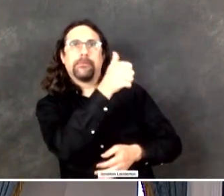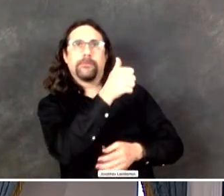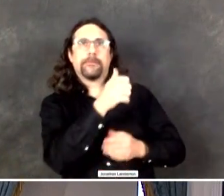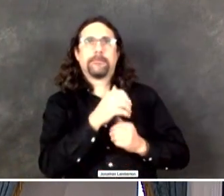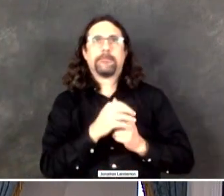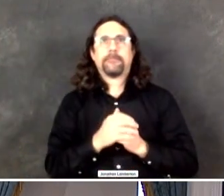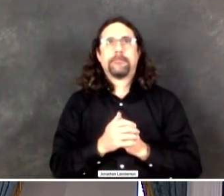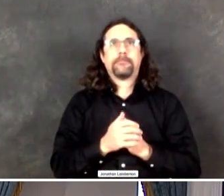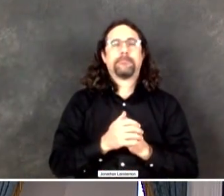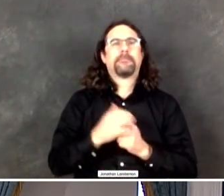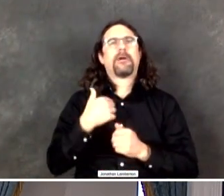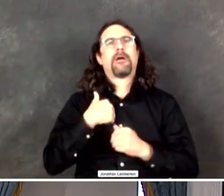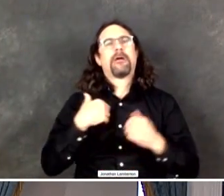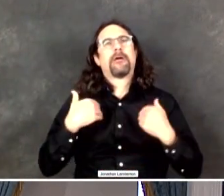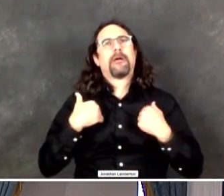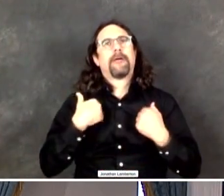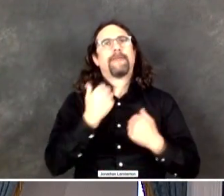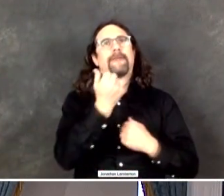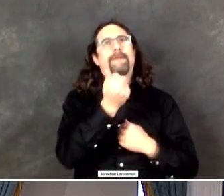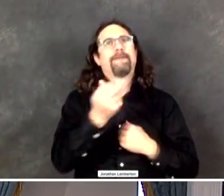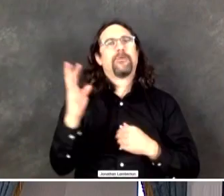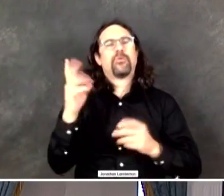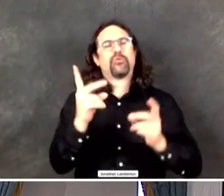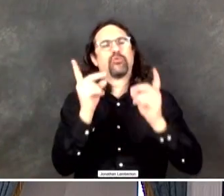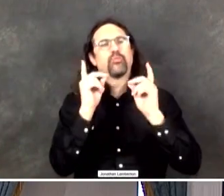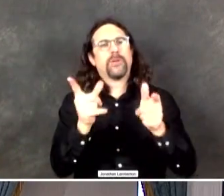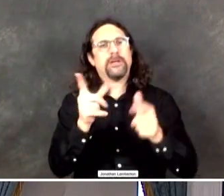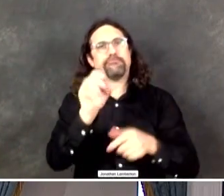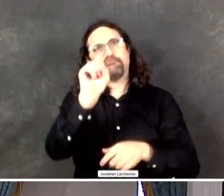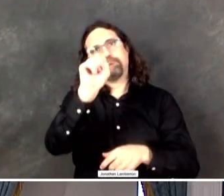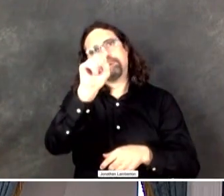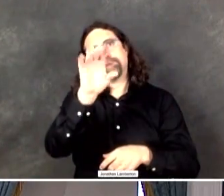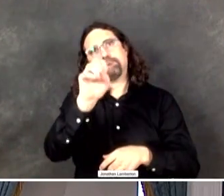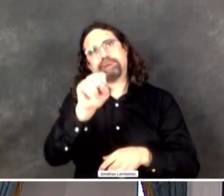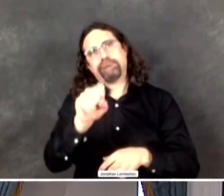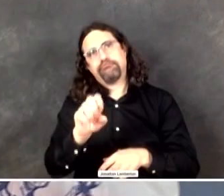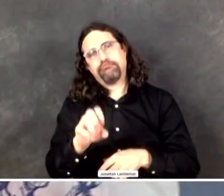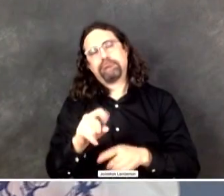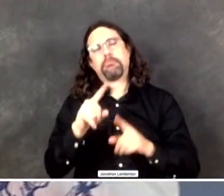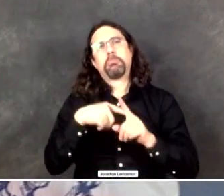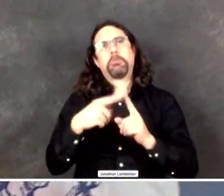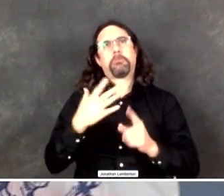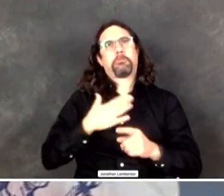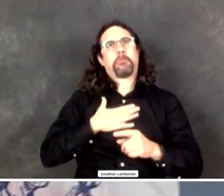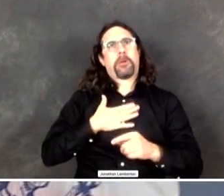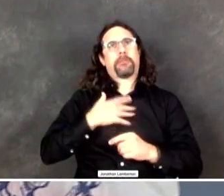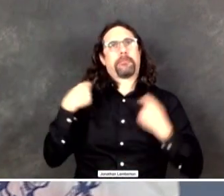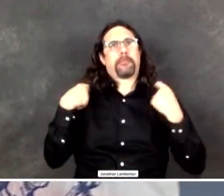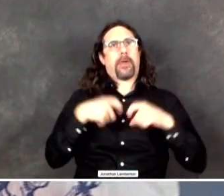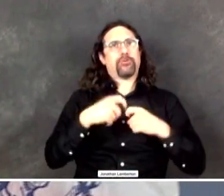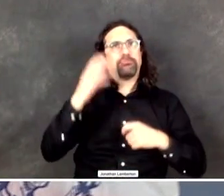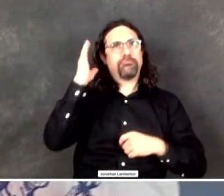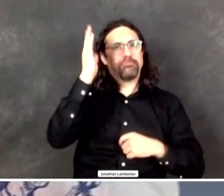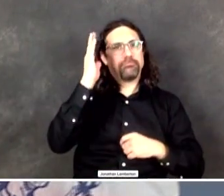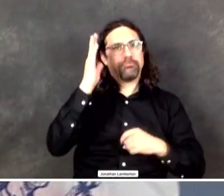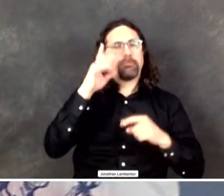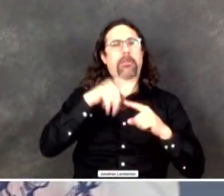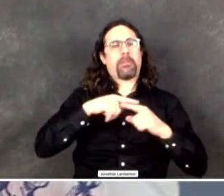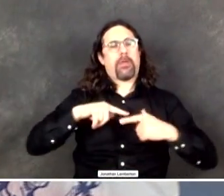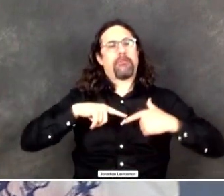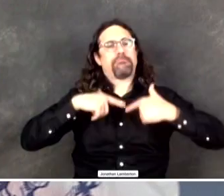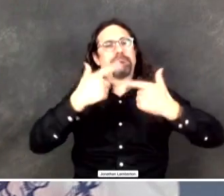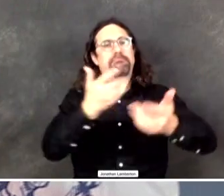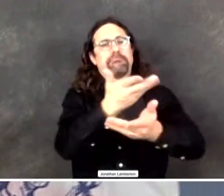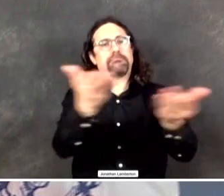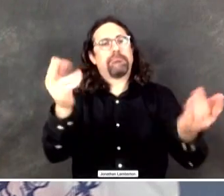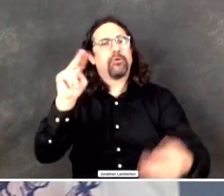them quickly, and then we'll say a few words in Spanish, and we'll turn to our colleagues in the media for questions. So another area